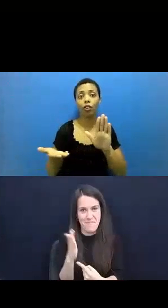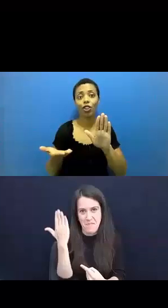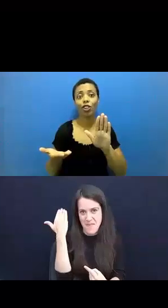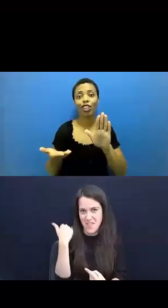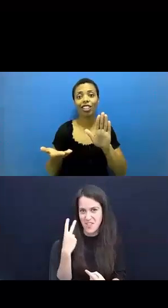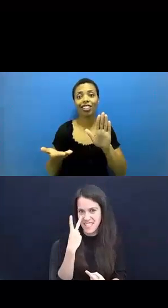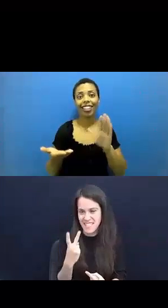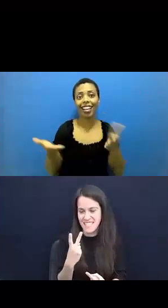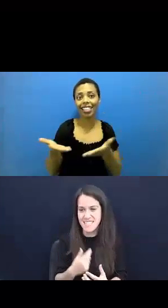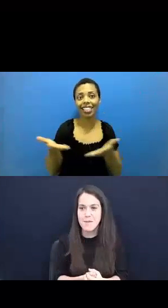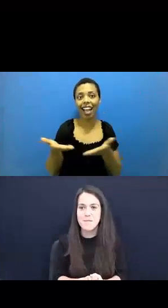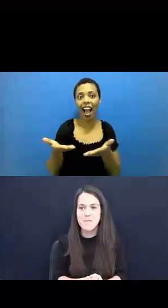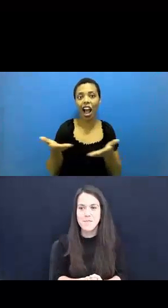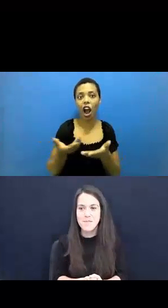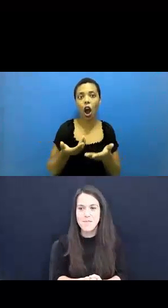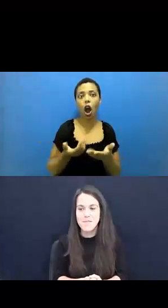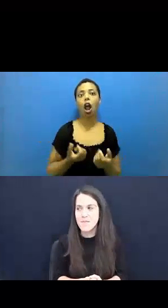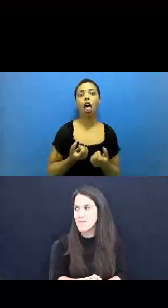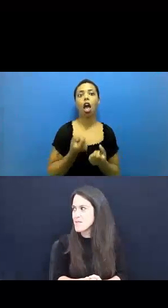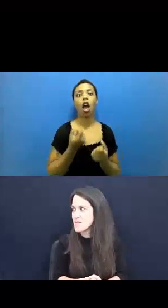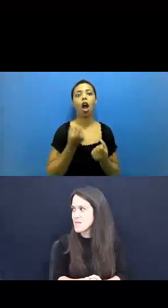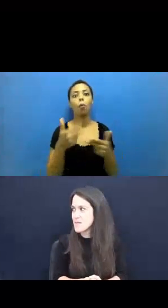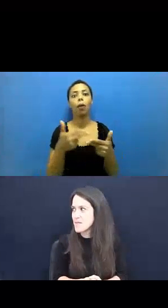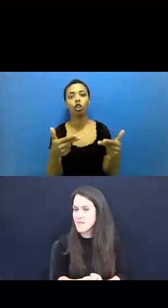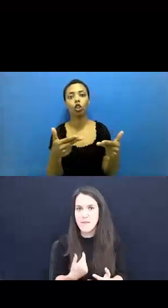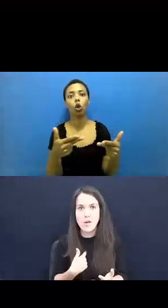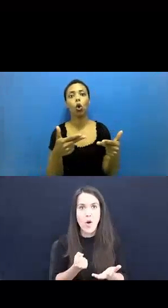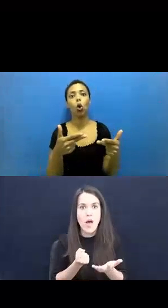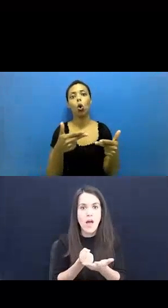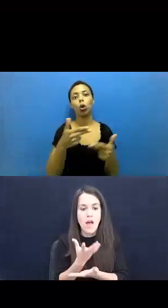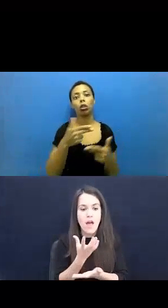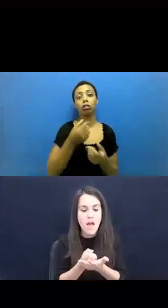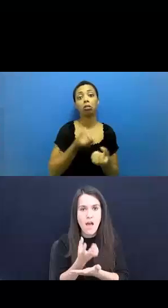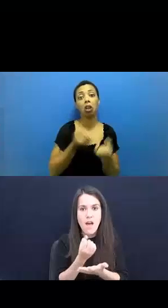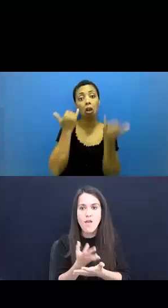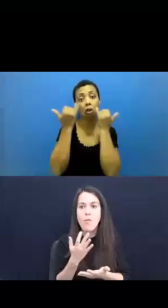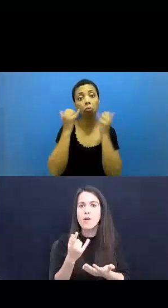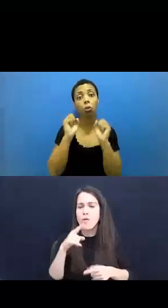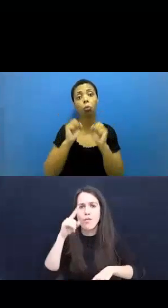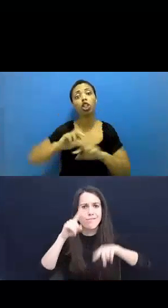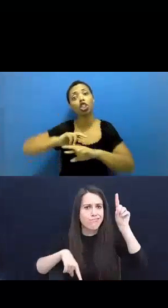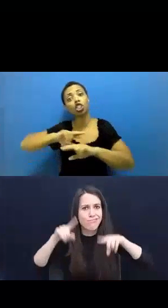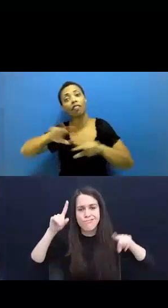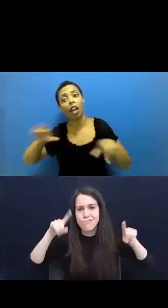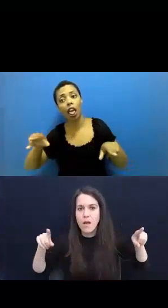some of the information can be variable, and also for different